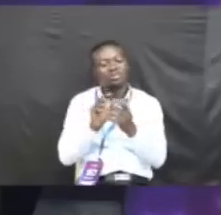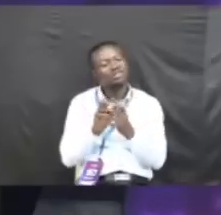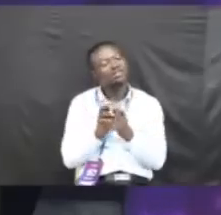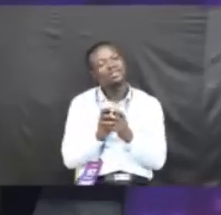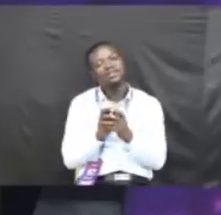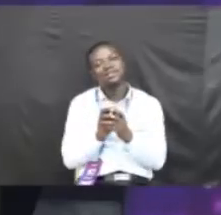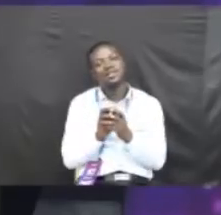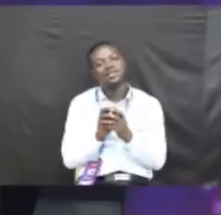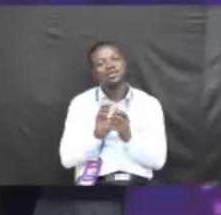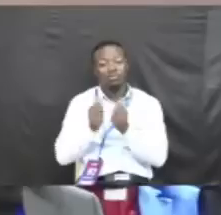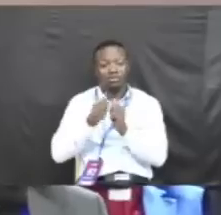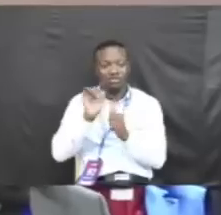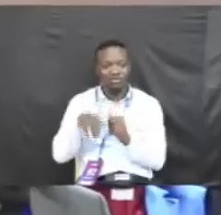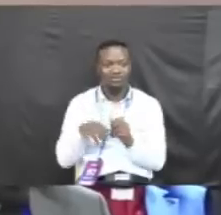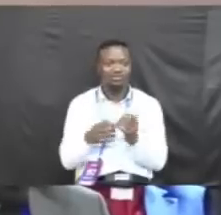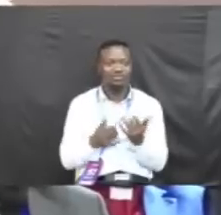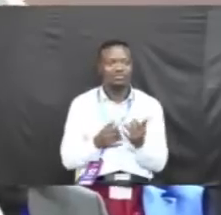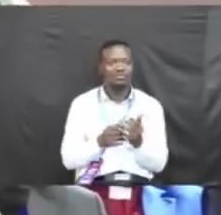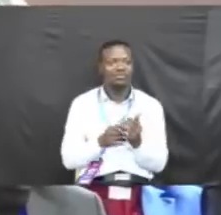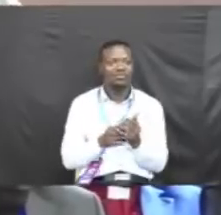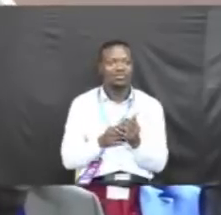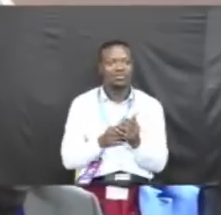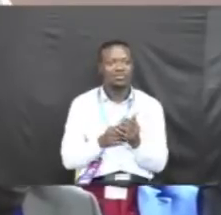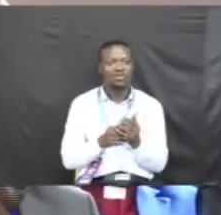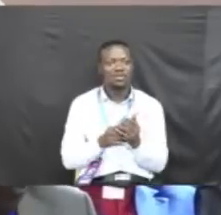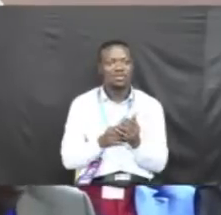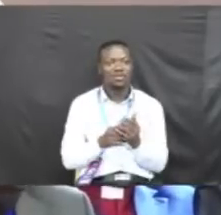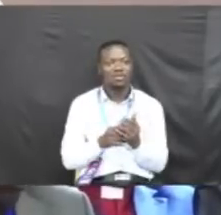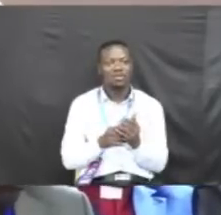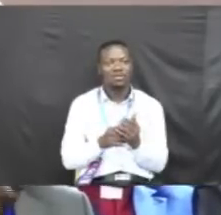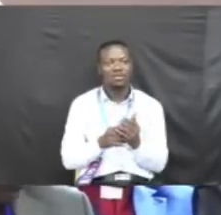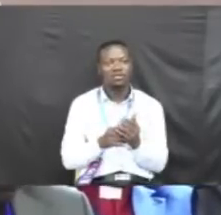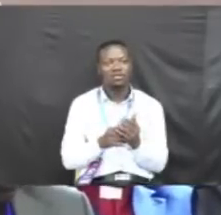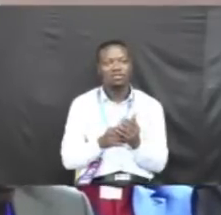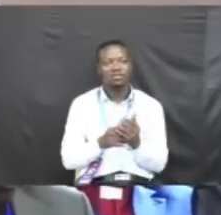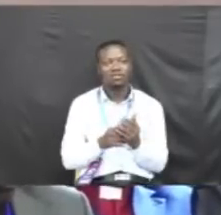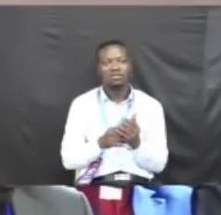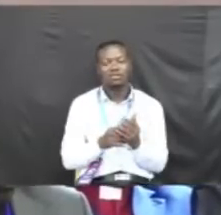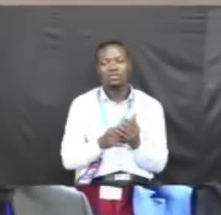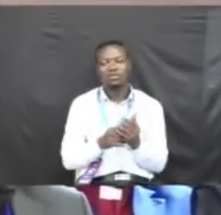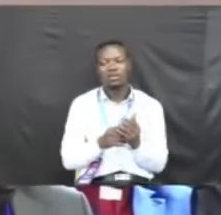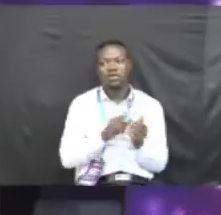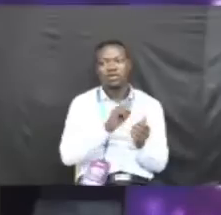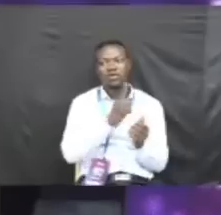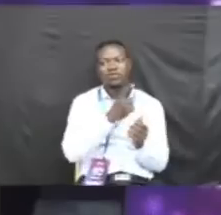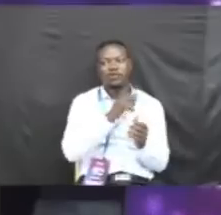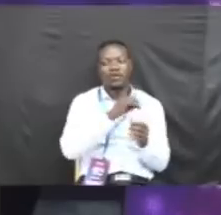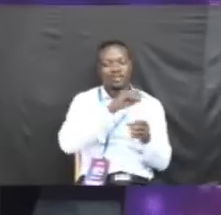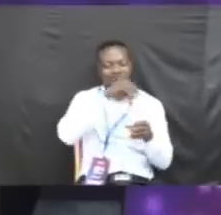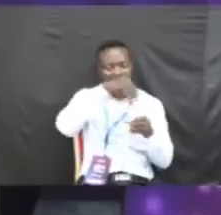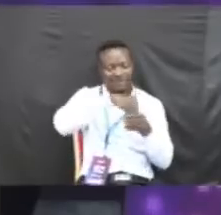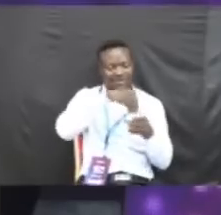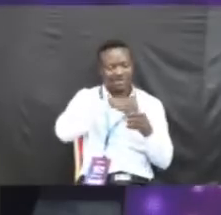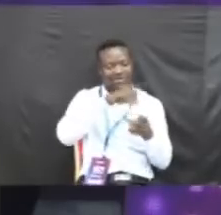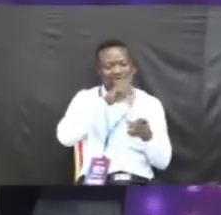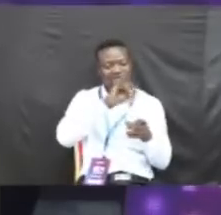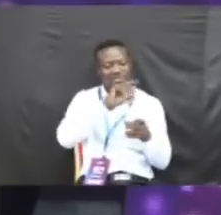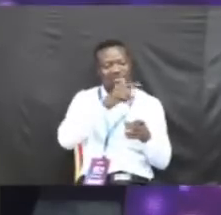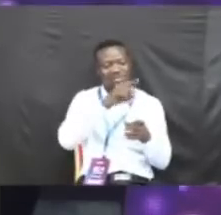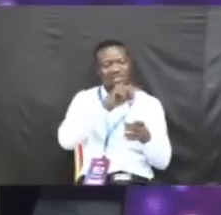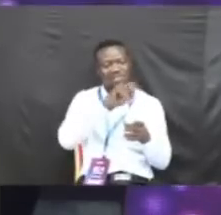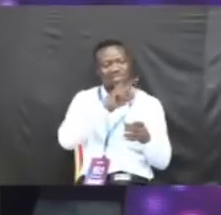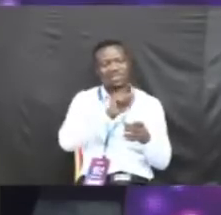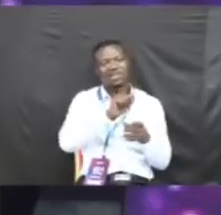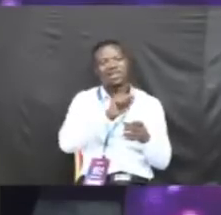a Ghana tin area was a the first internal dictator ambassador for 2022 in